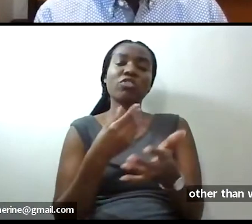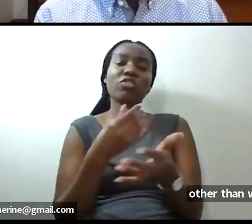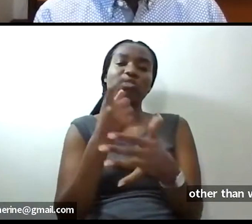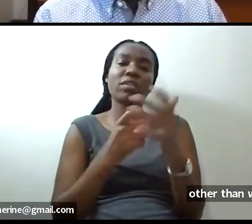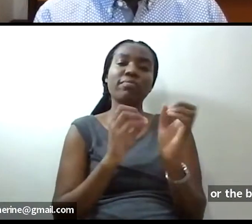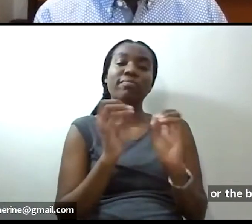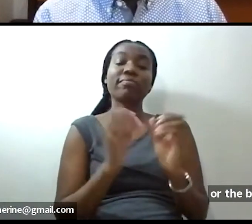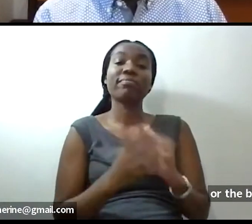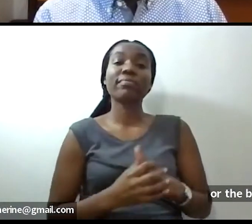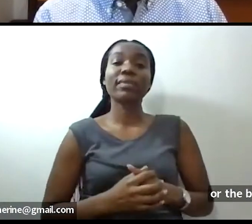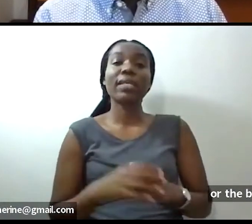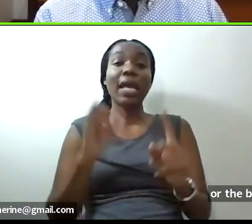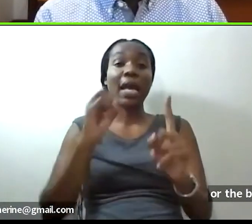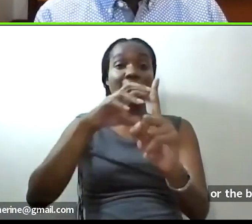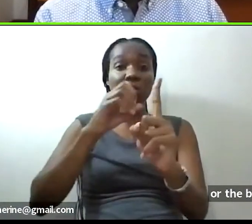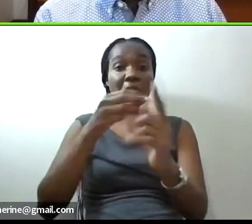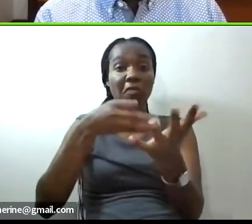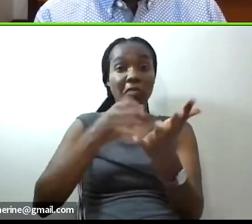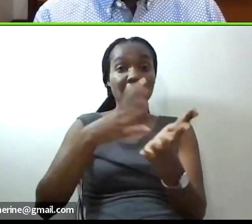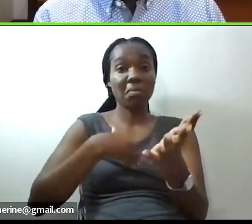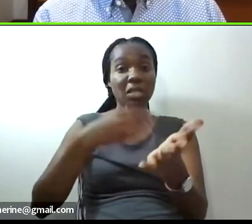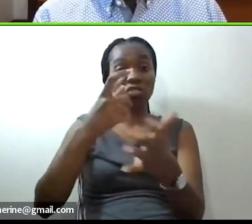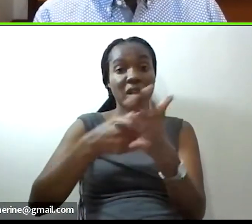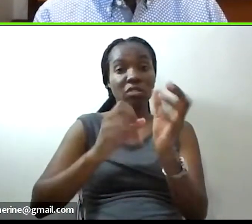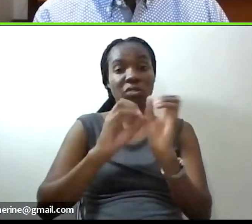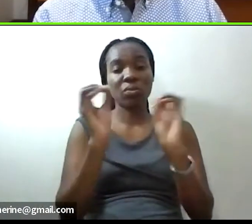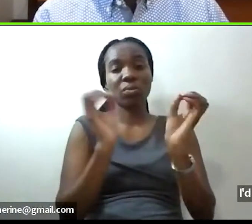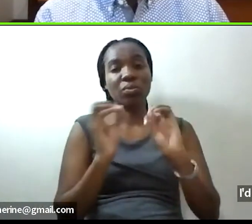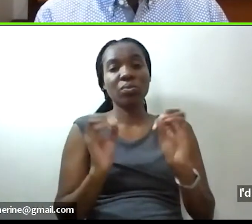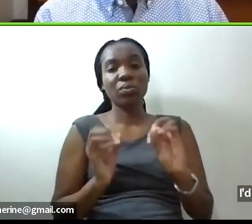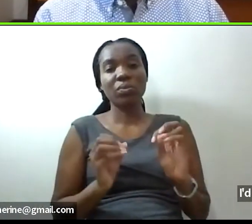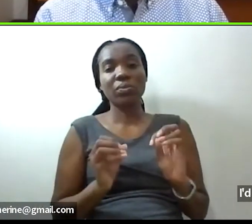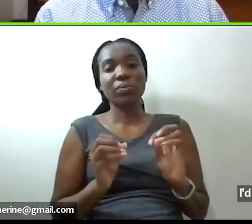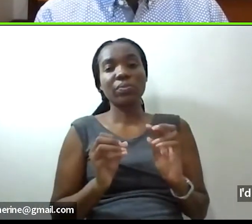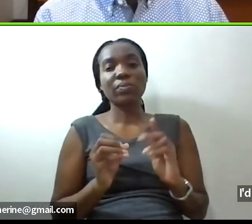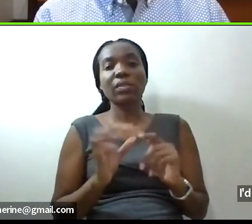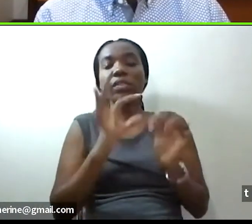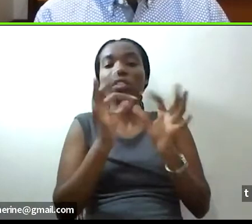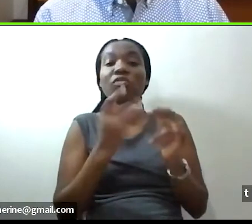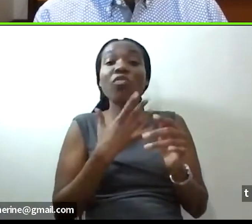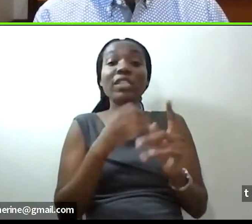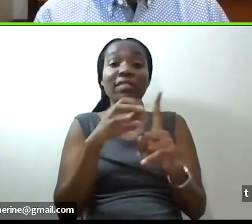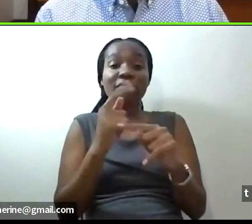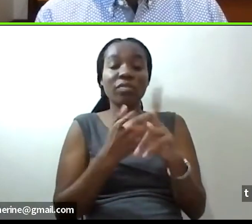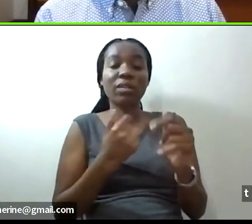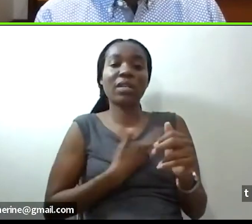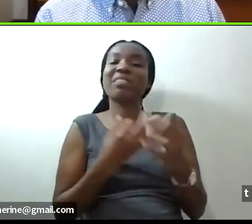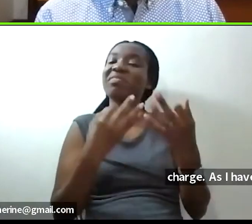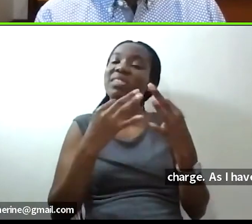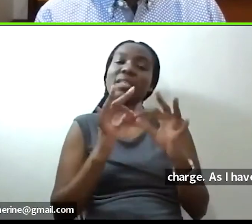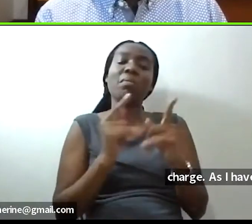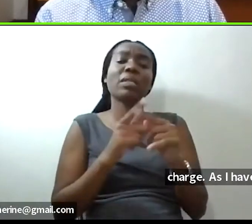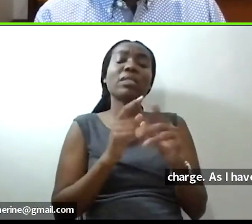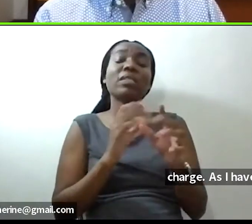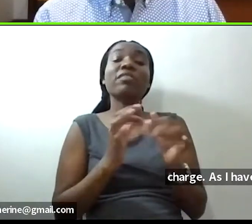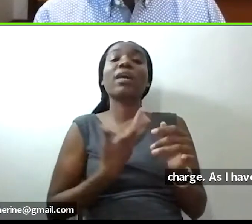Advisory fee we don't charge. As I have said earlier, advisory fees we don't charge. To get advice from us, it's free. But you see now, when we work for you, you